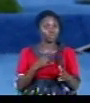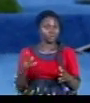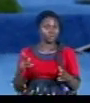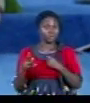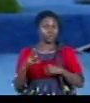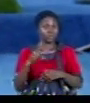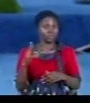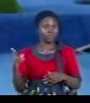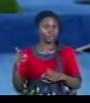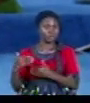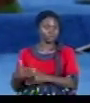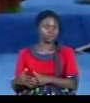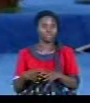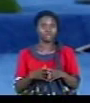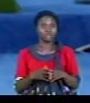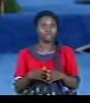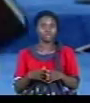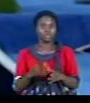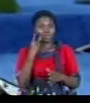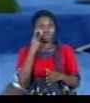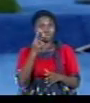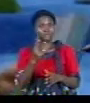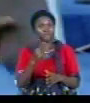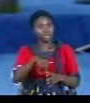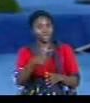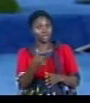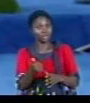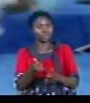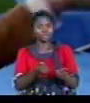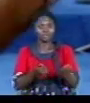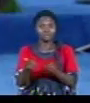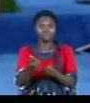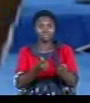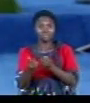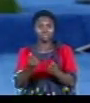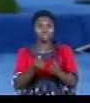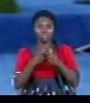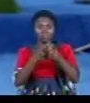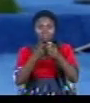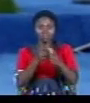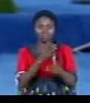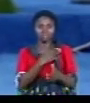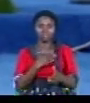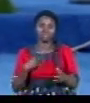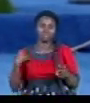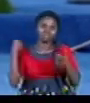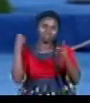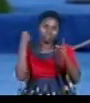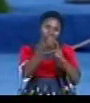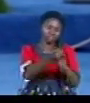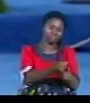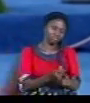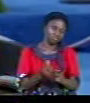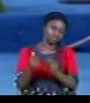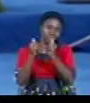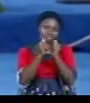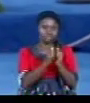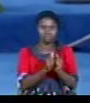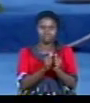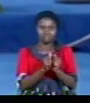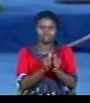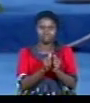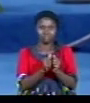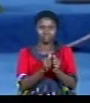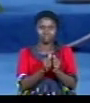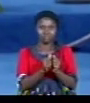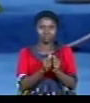turn my left, so another vehicle with speed will now jam together. So my leg